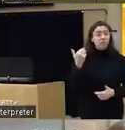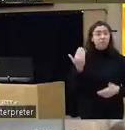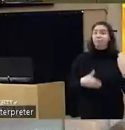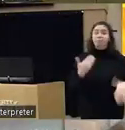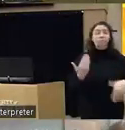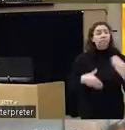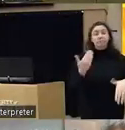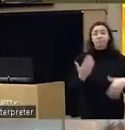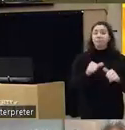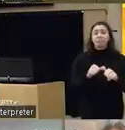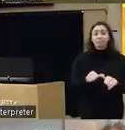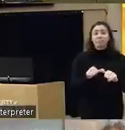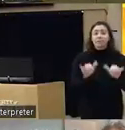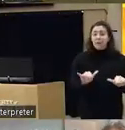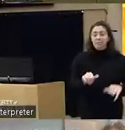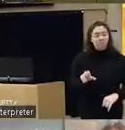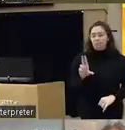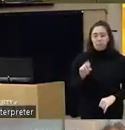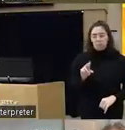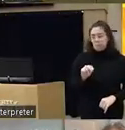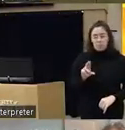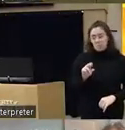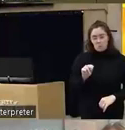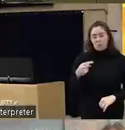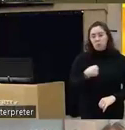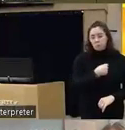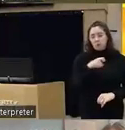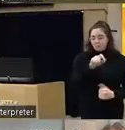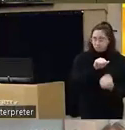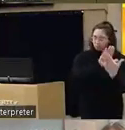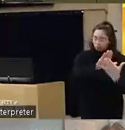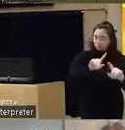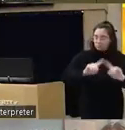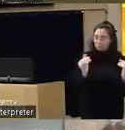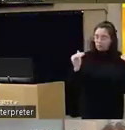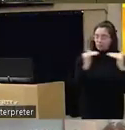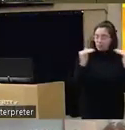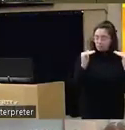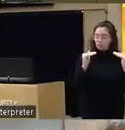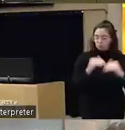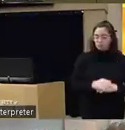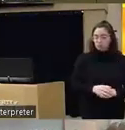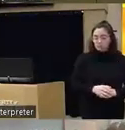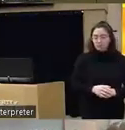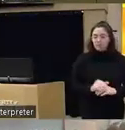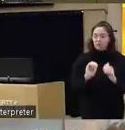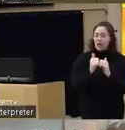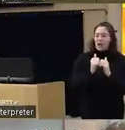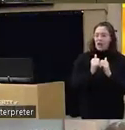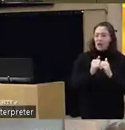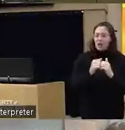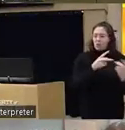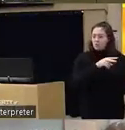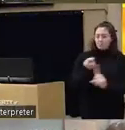this? And the thought is, no, we really do need a new, different, novel, creative approach to how we have mental health